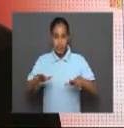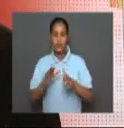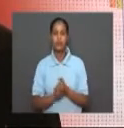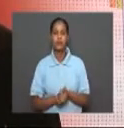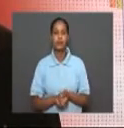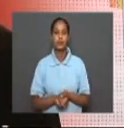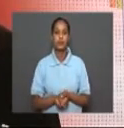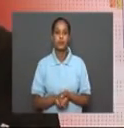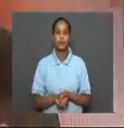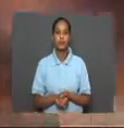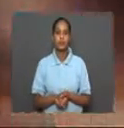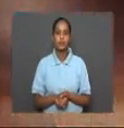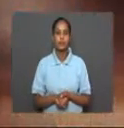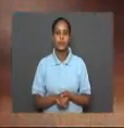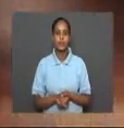stable.